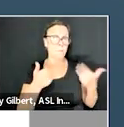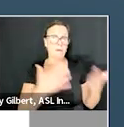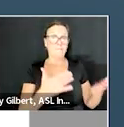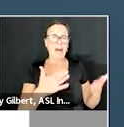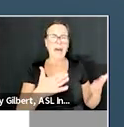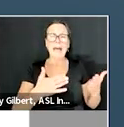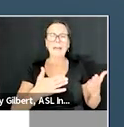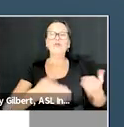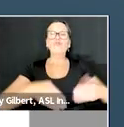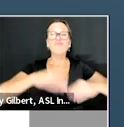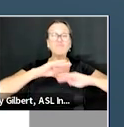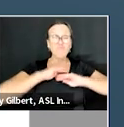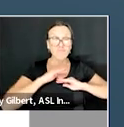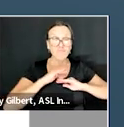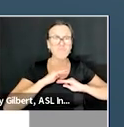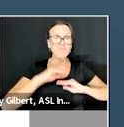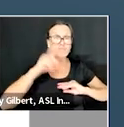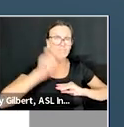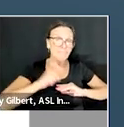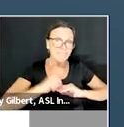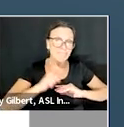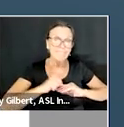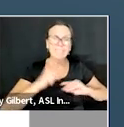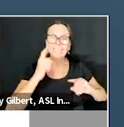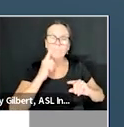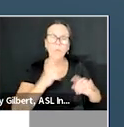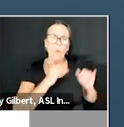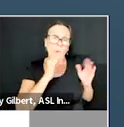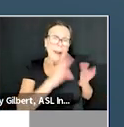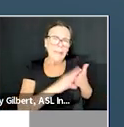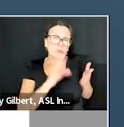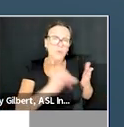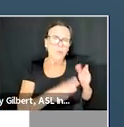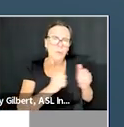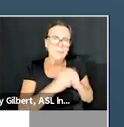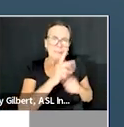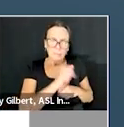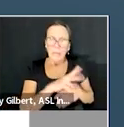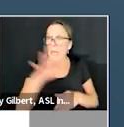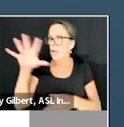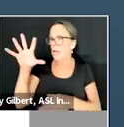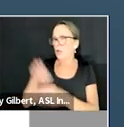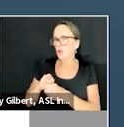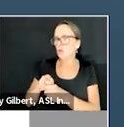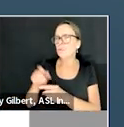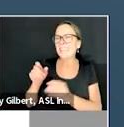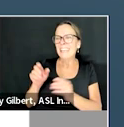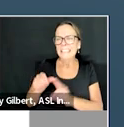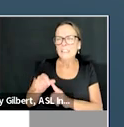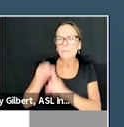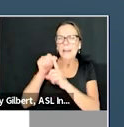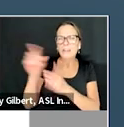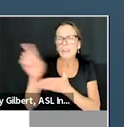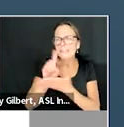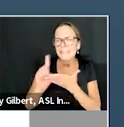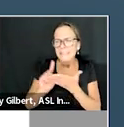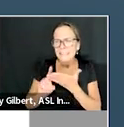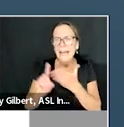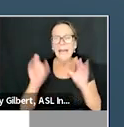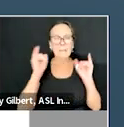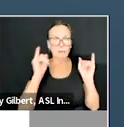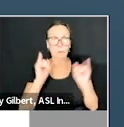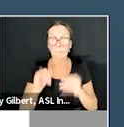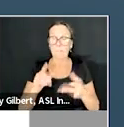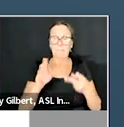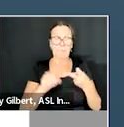needs of a student with a disability. And this includes specially designed instruction. A